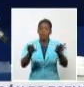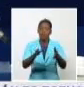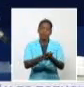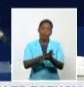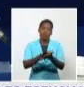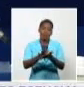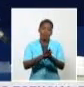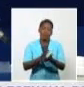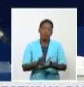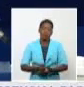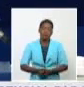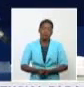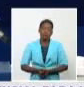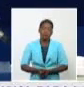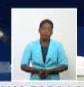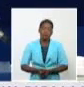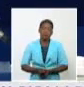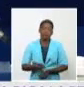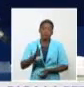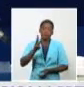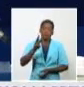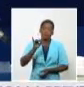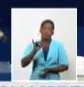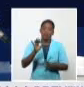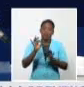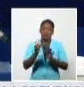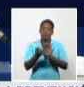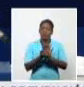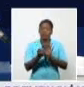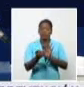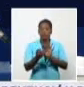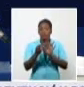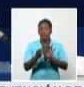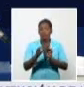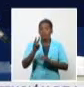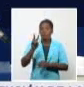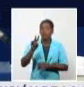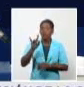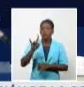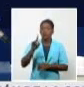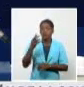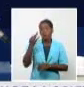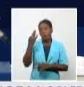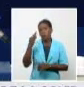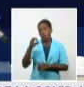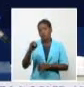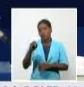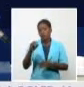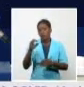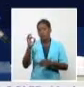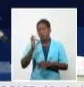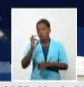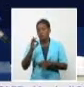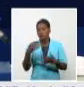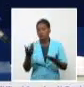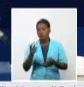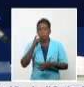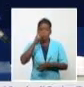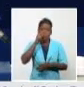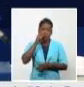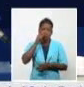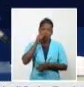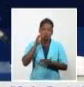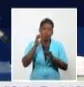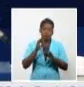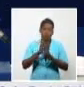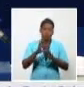diagnosed, 29 or 80% are male, and there are already 768 men who have had the disease in